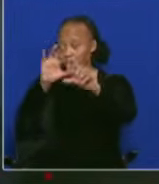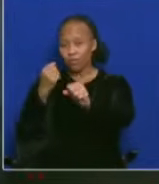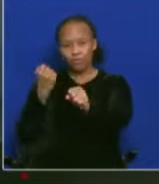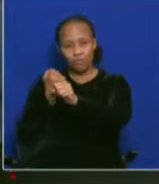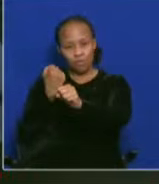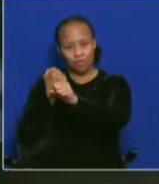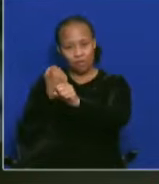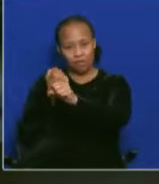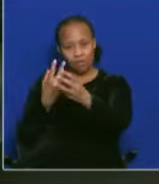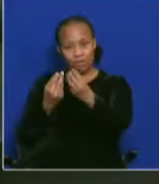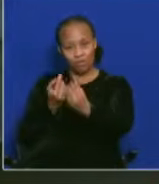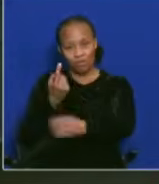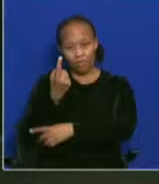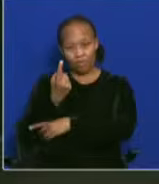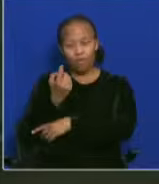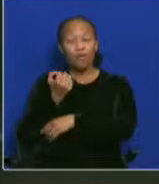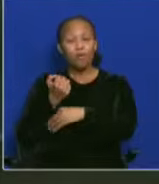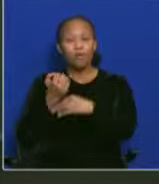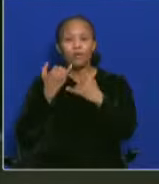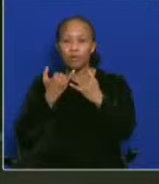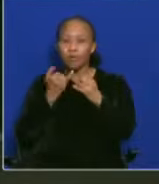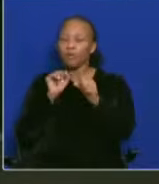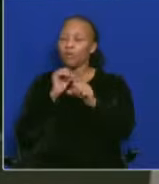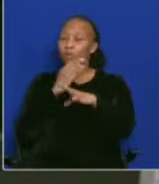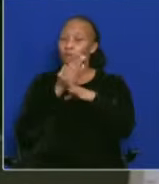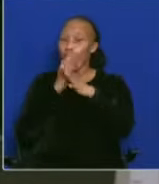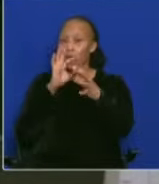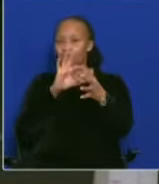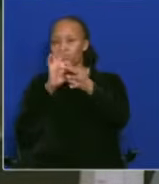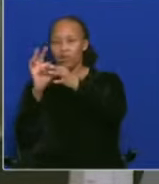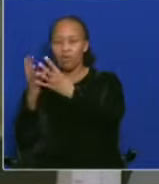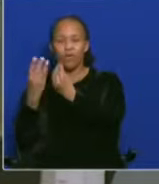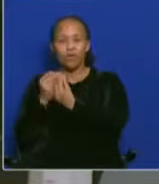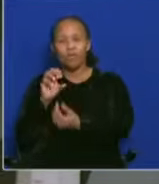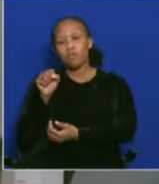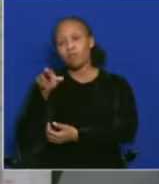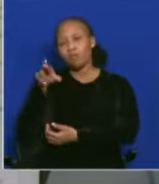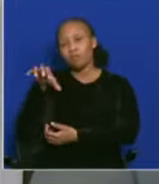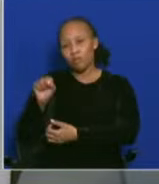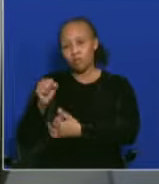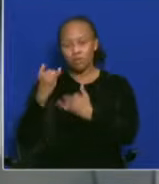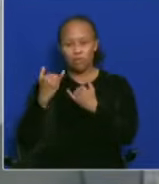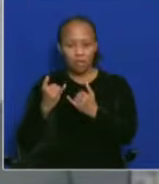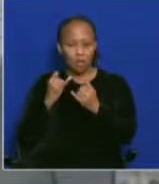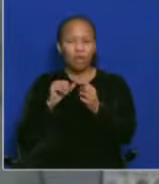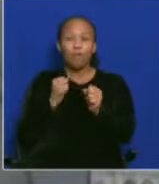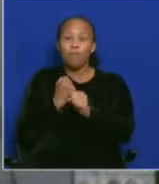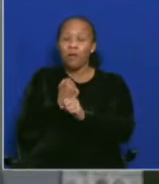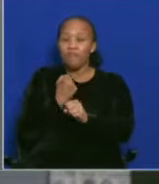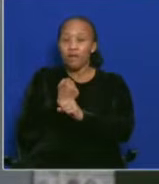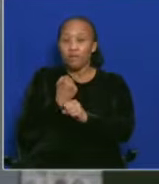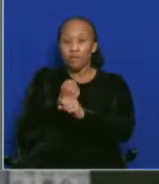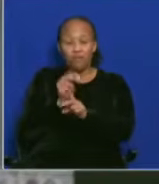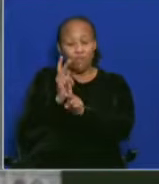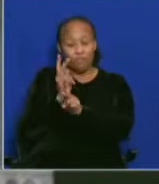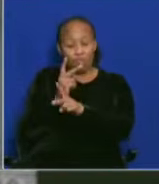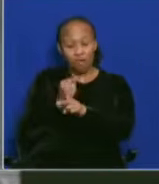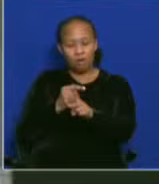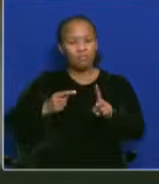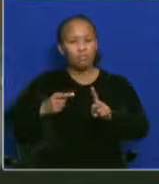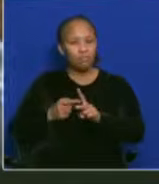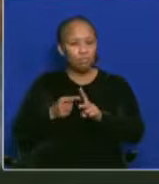regulatory oversight by SARS. The manufacture of tobacco products is governed by an extensive legislative and regulatory